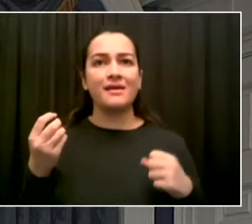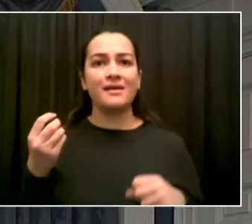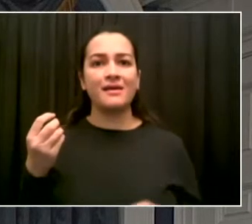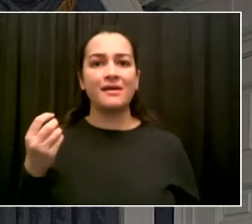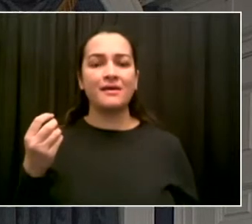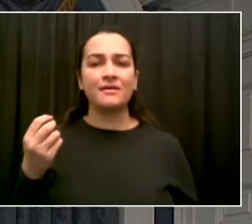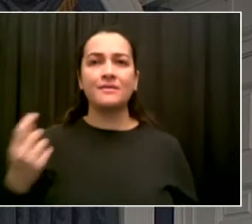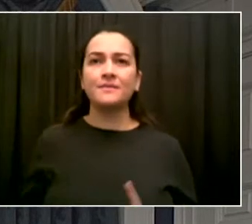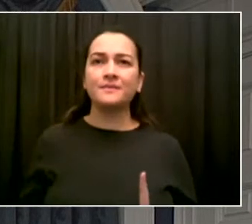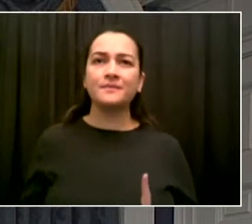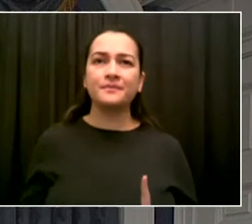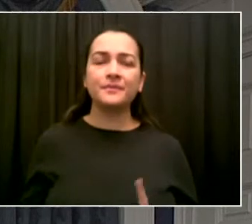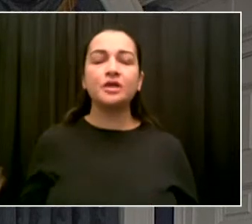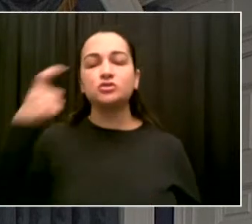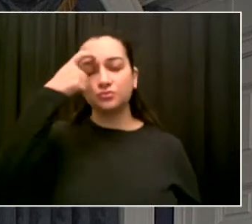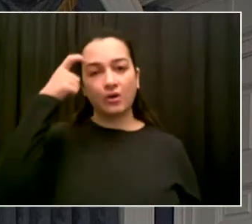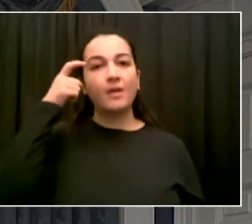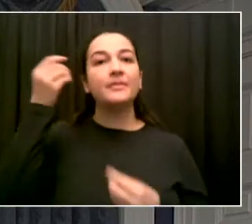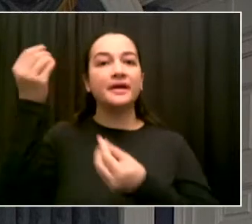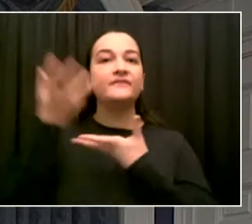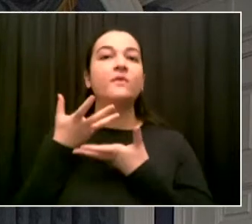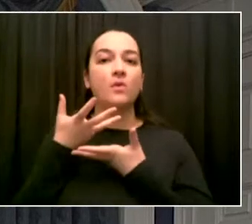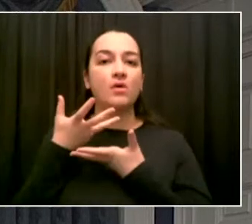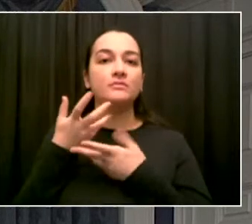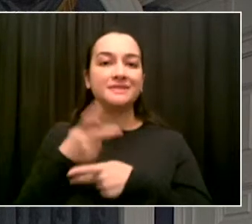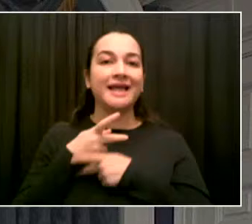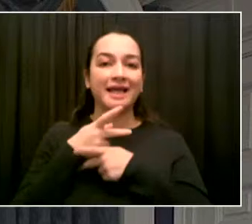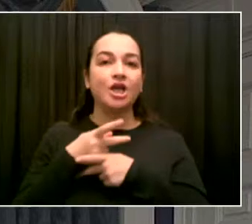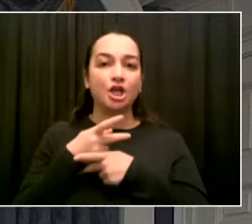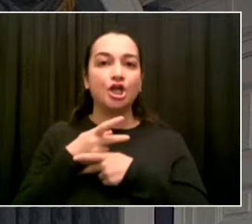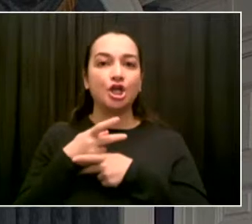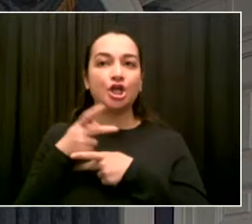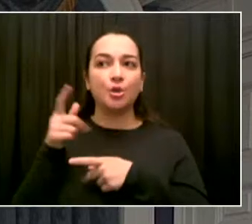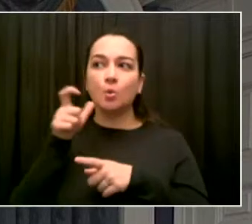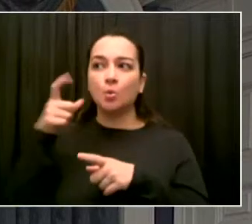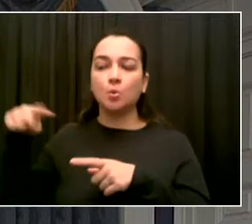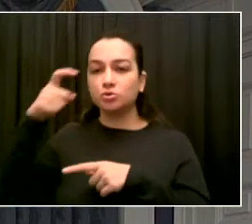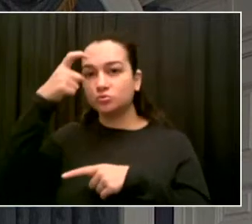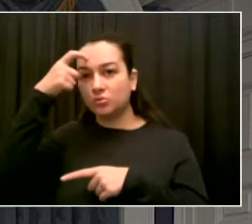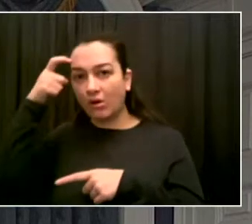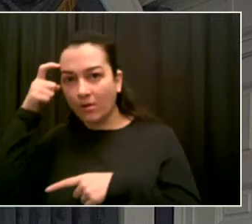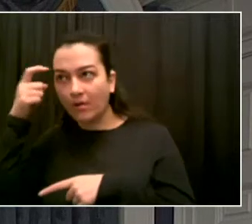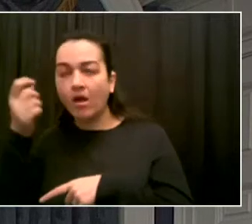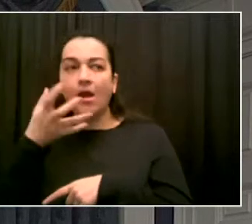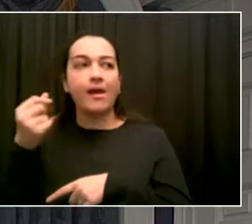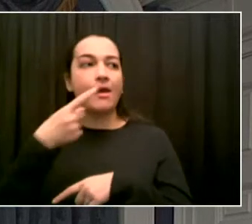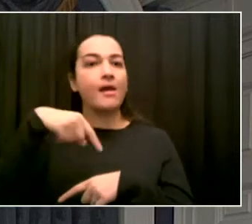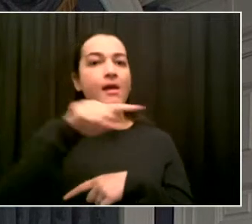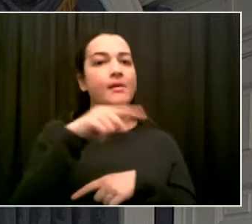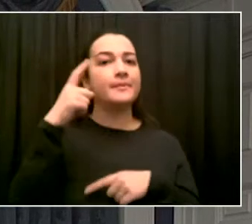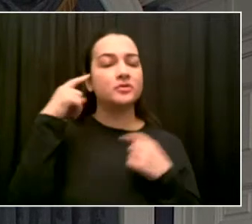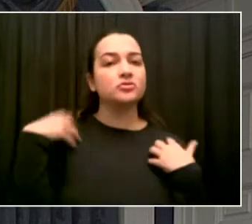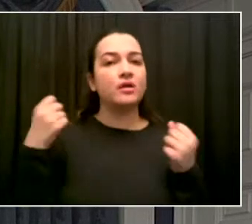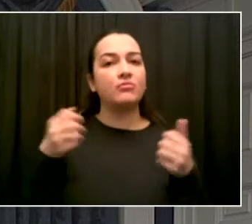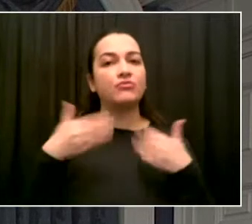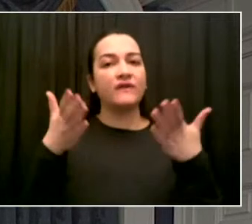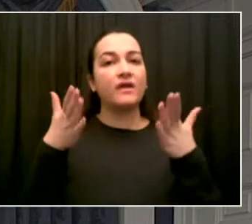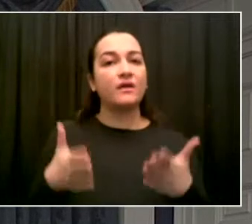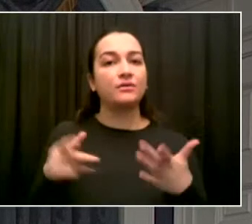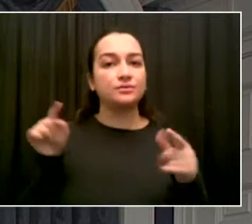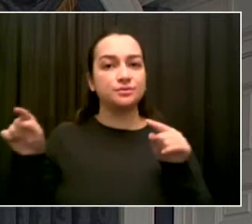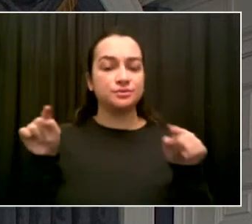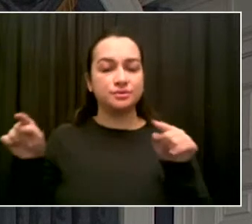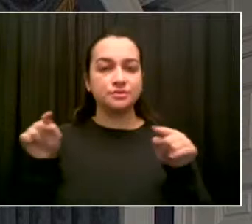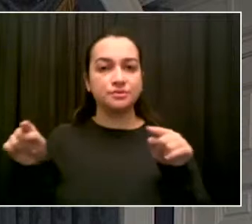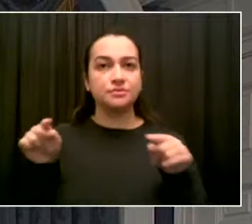in fear over violence in the city, you said that you didn't think that was